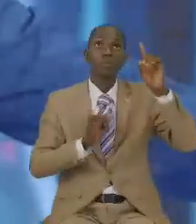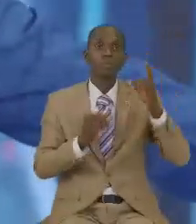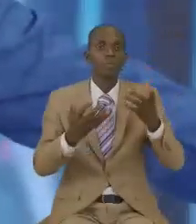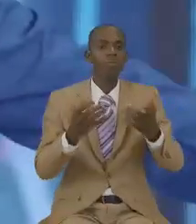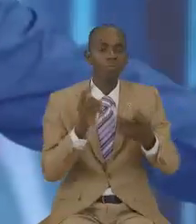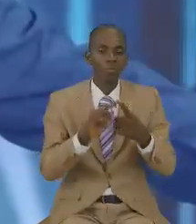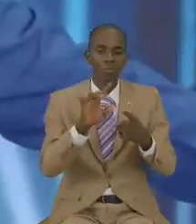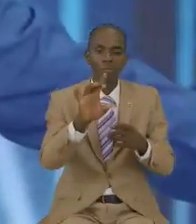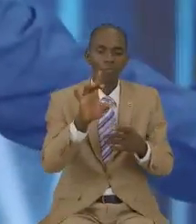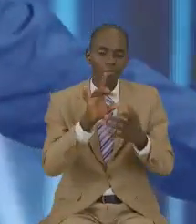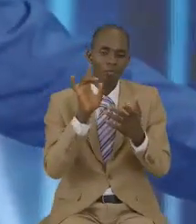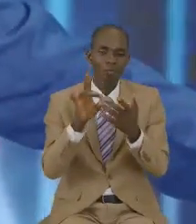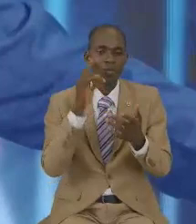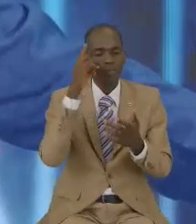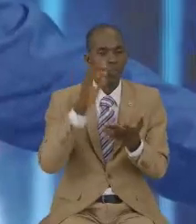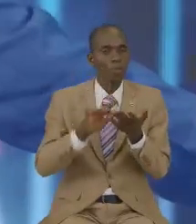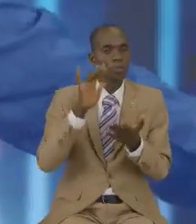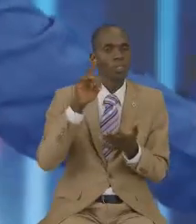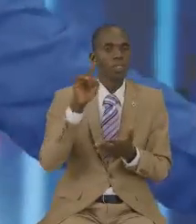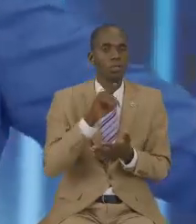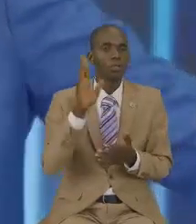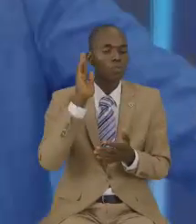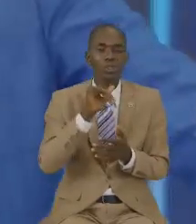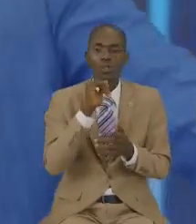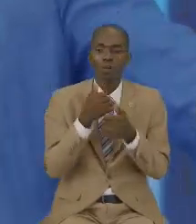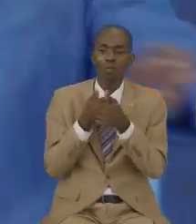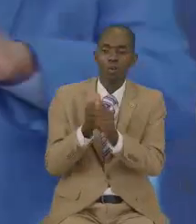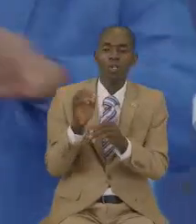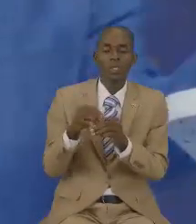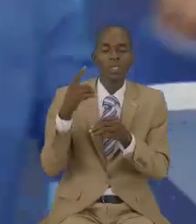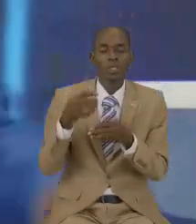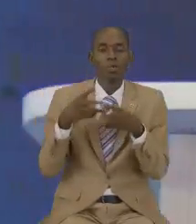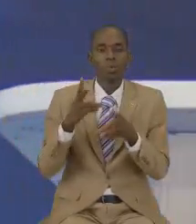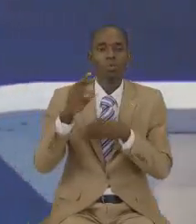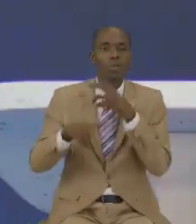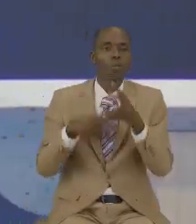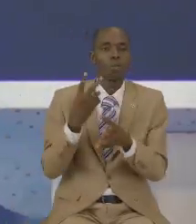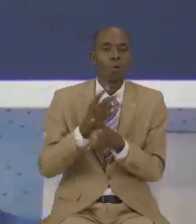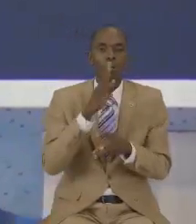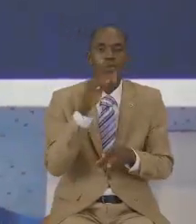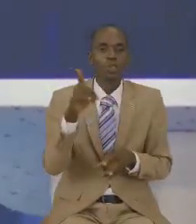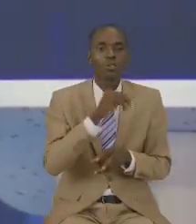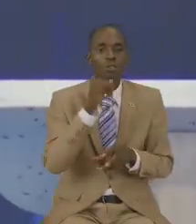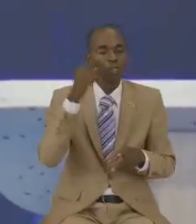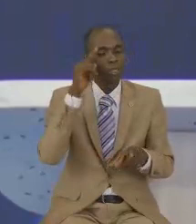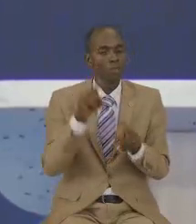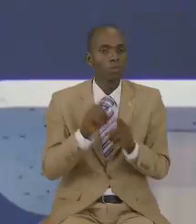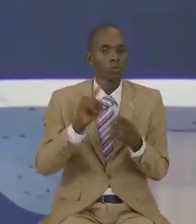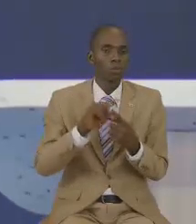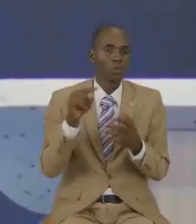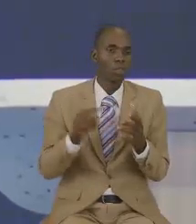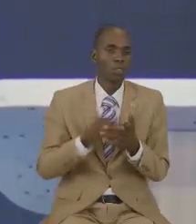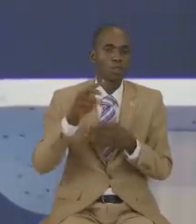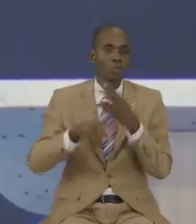for glory. Therefore, you'll not go the direction of the world. Be not conform to this world, but be